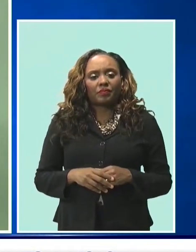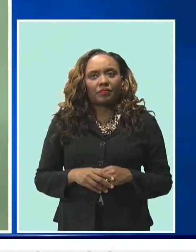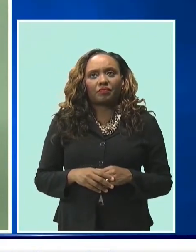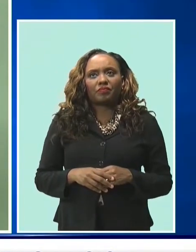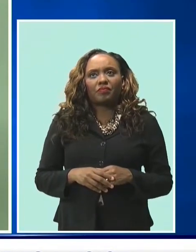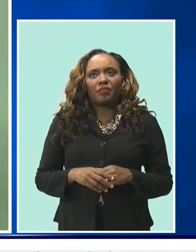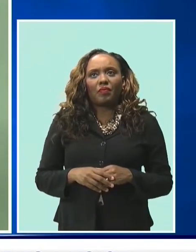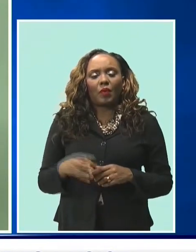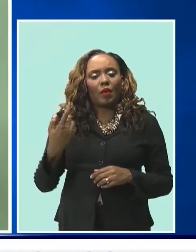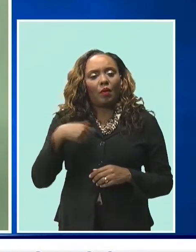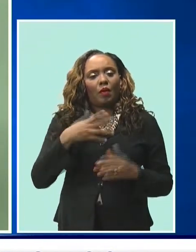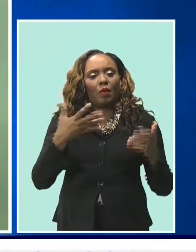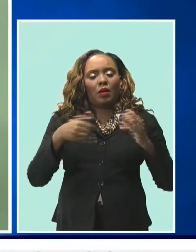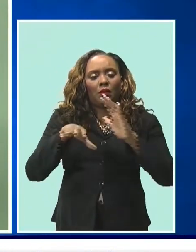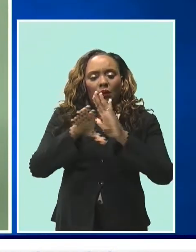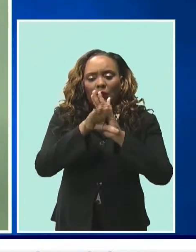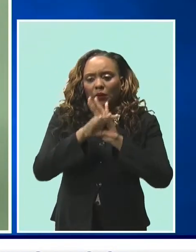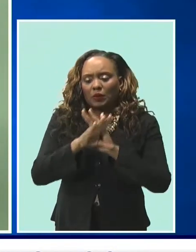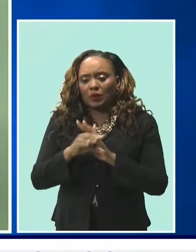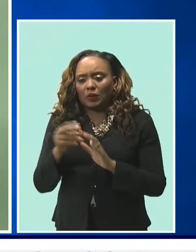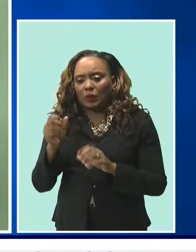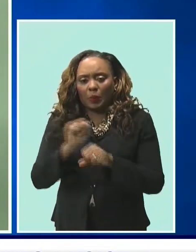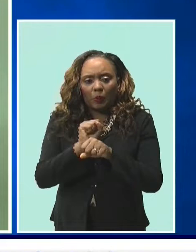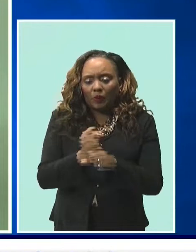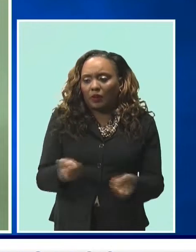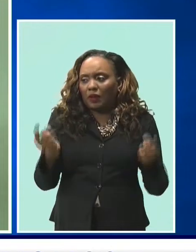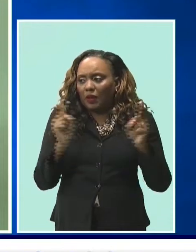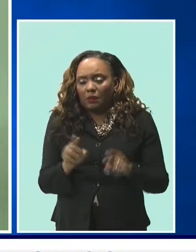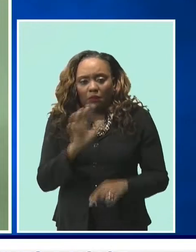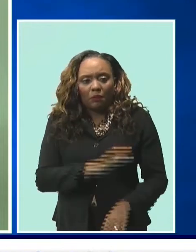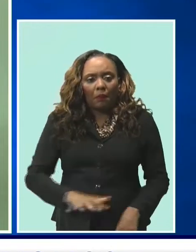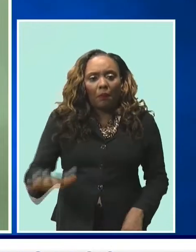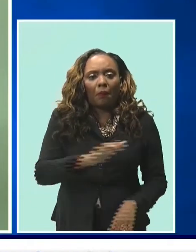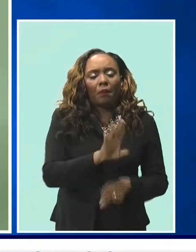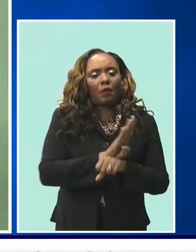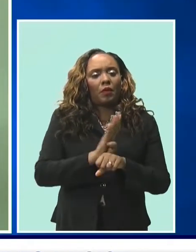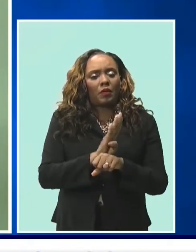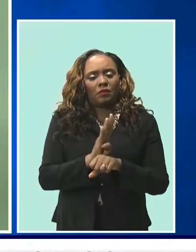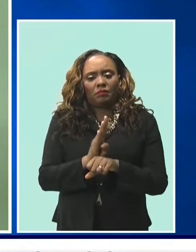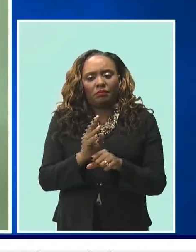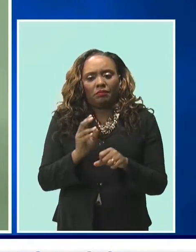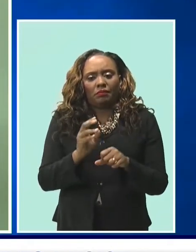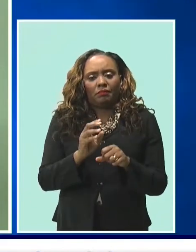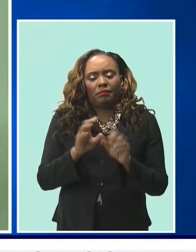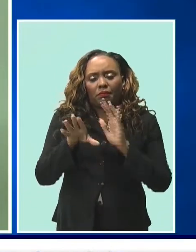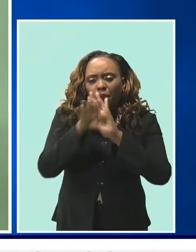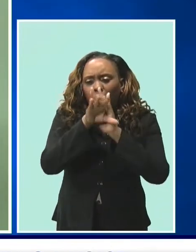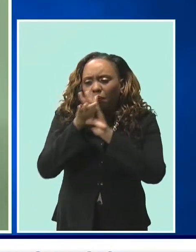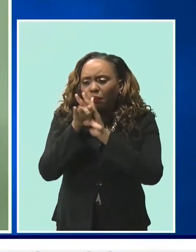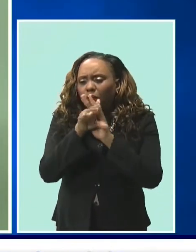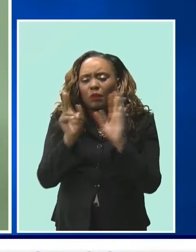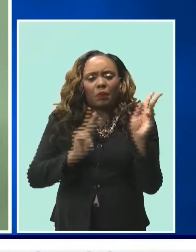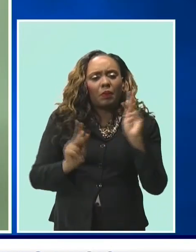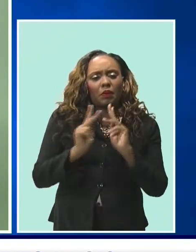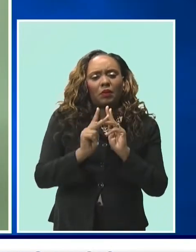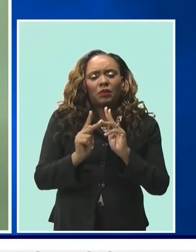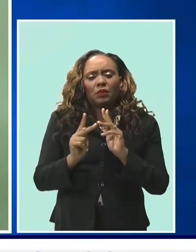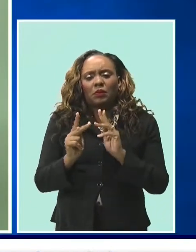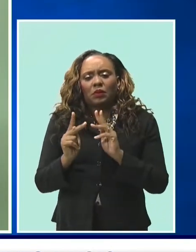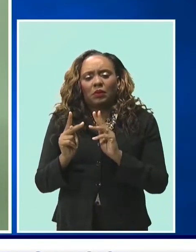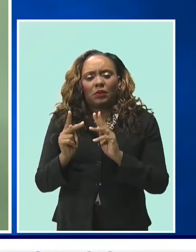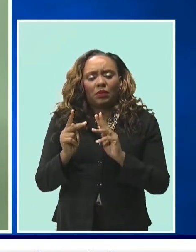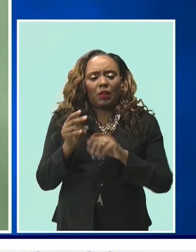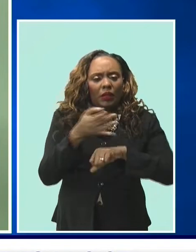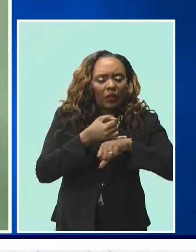documenting some of the work that happens on the island and documenting some of the struggles of artists on the island